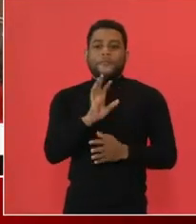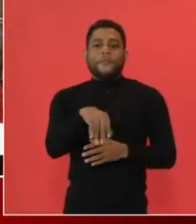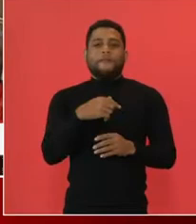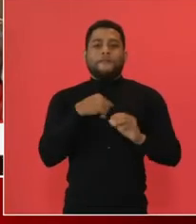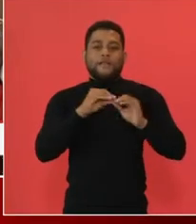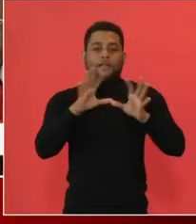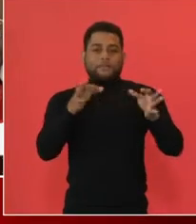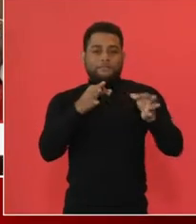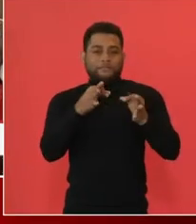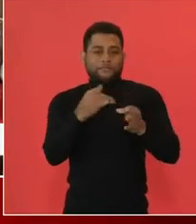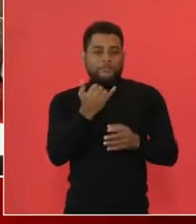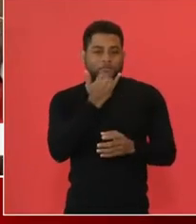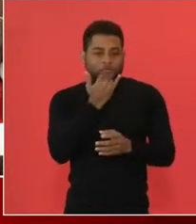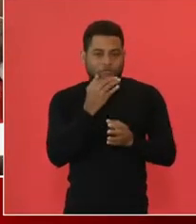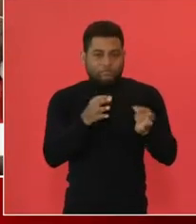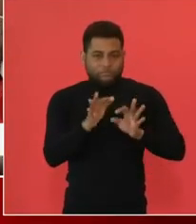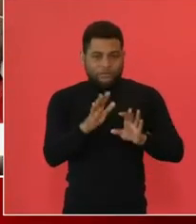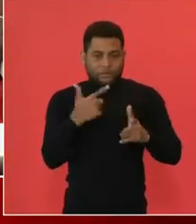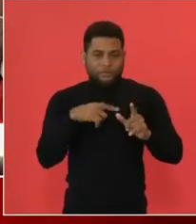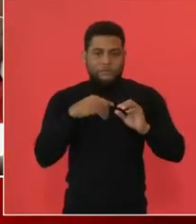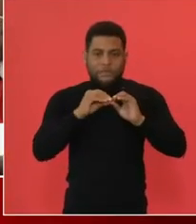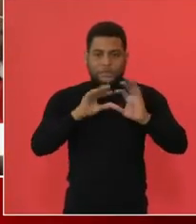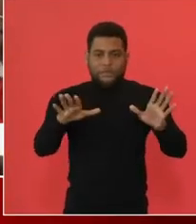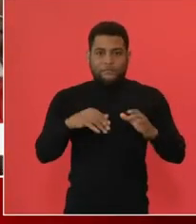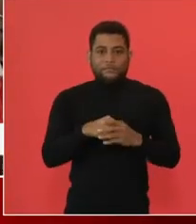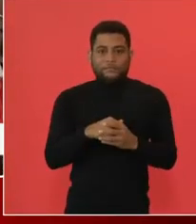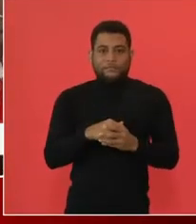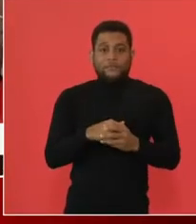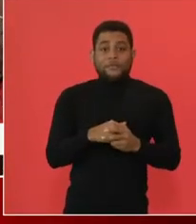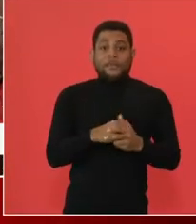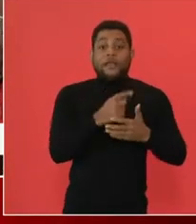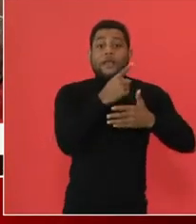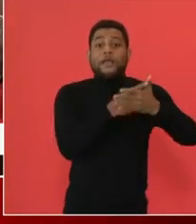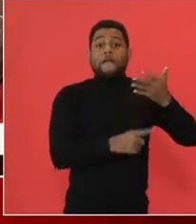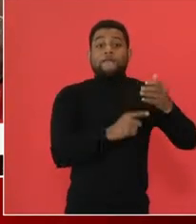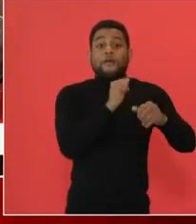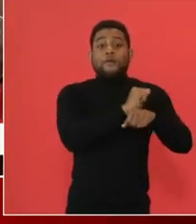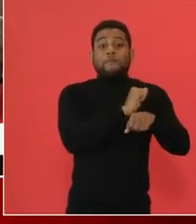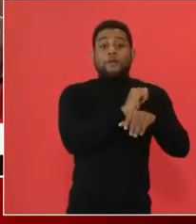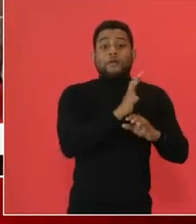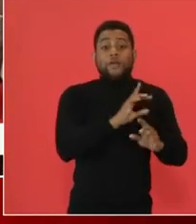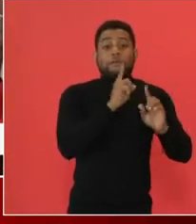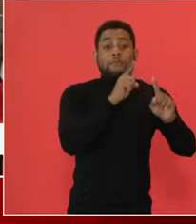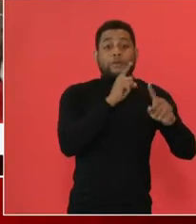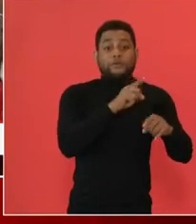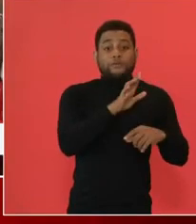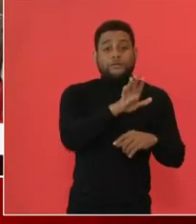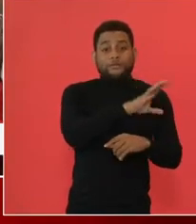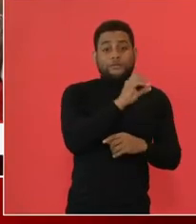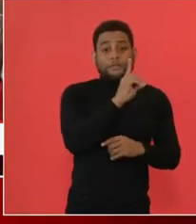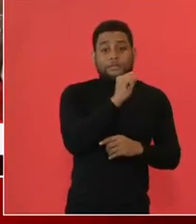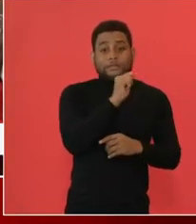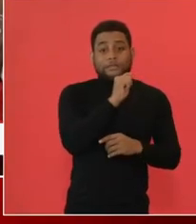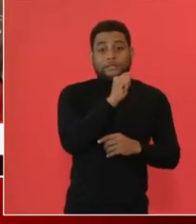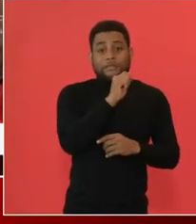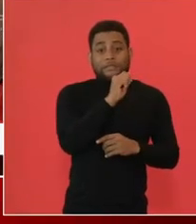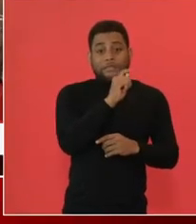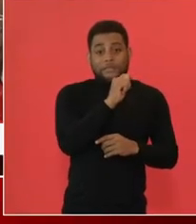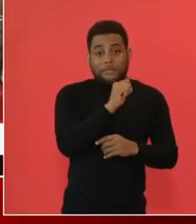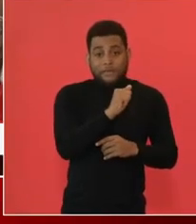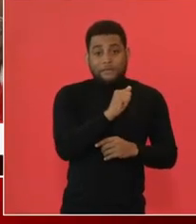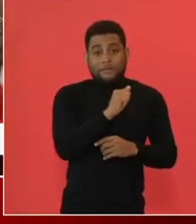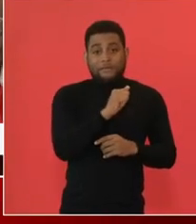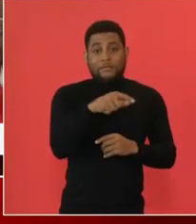us. what I said was half of the employees have reported their data, and of those, 93%